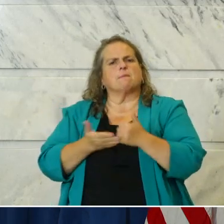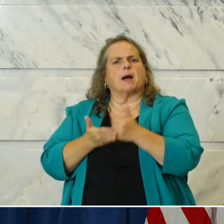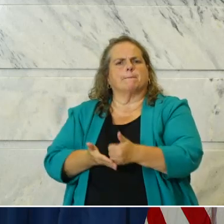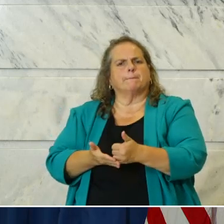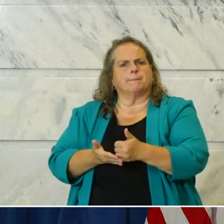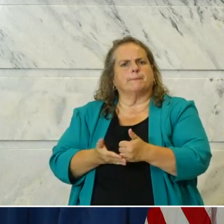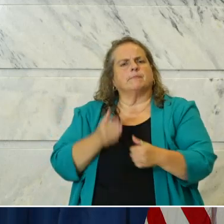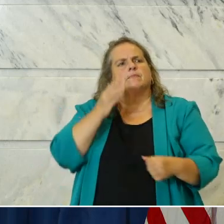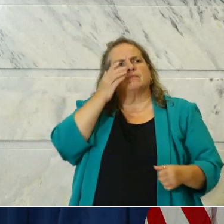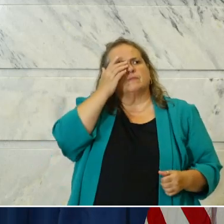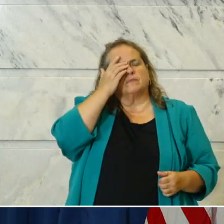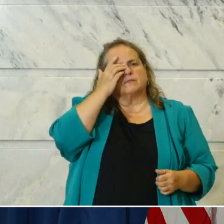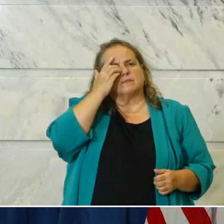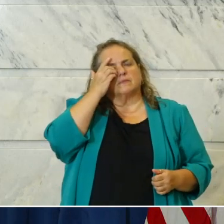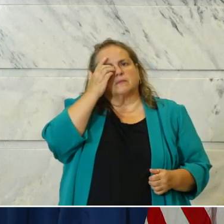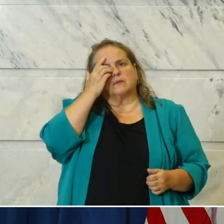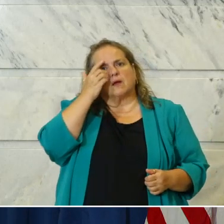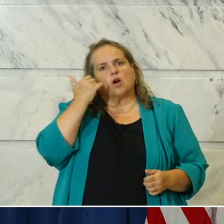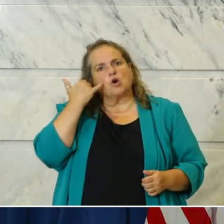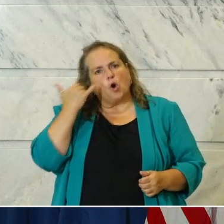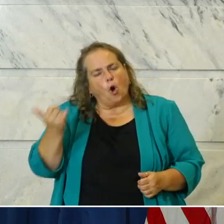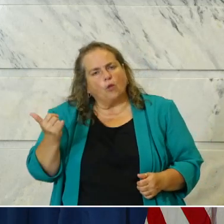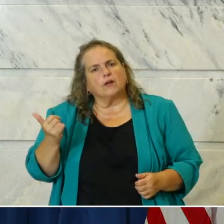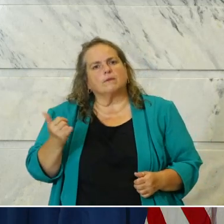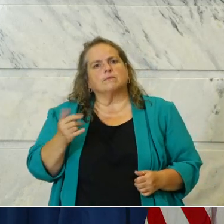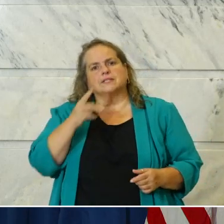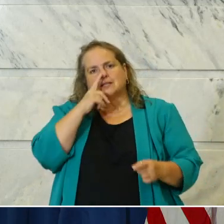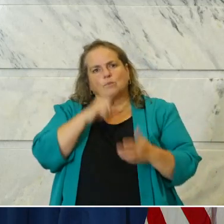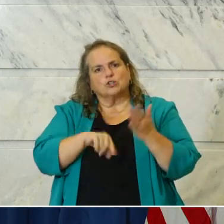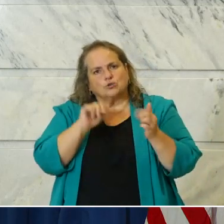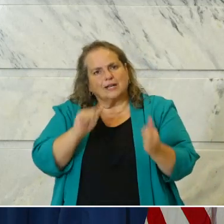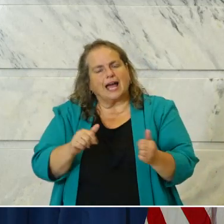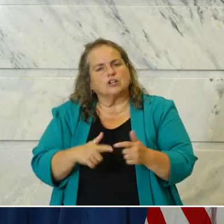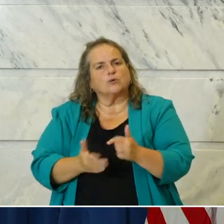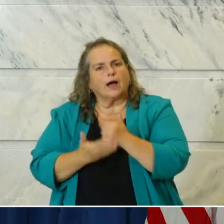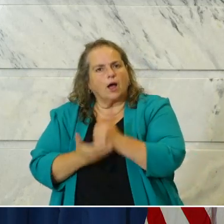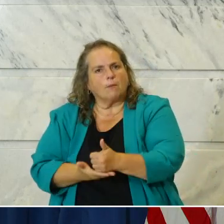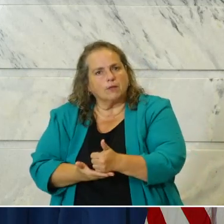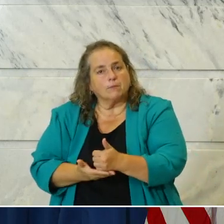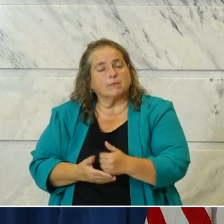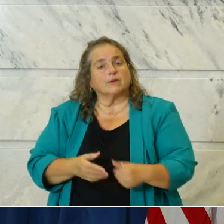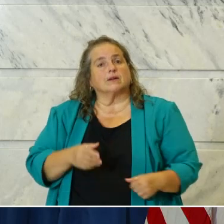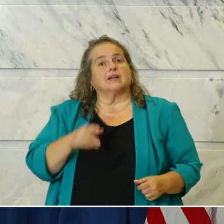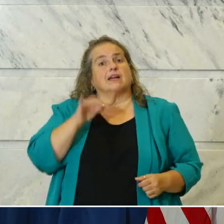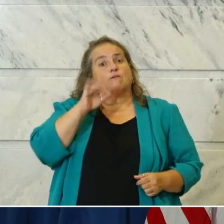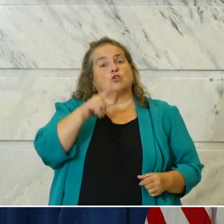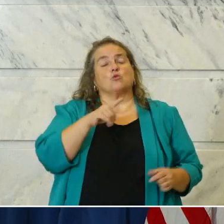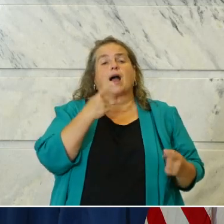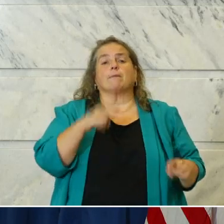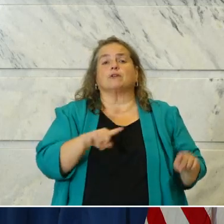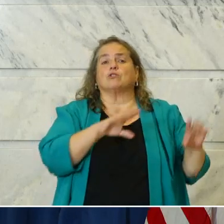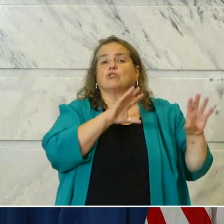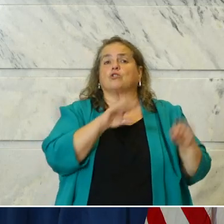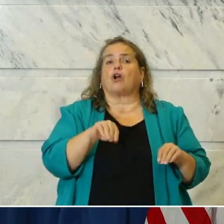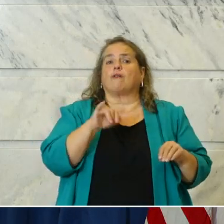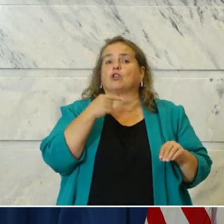what you can to help with this difficult time. And if you've turned off that green light, if you hadn't put it out in a